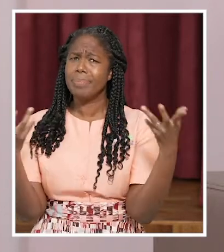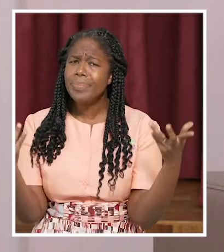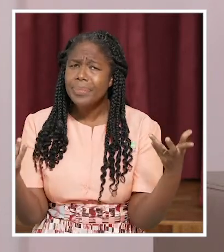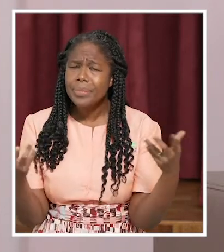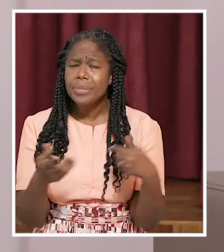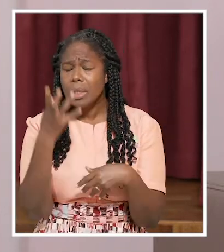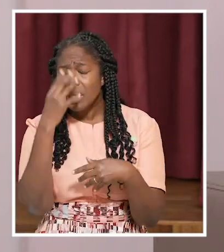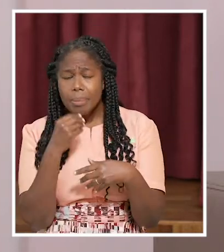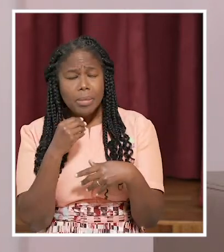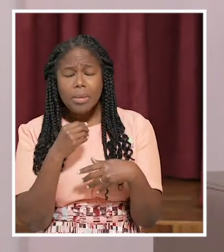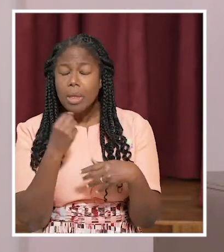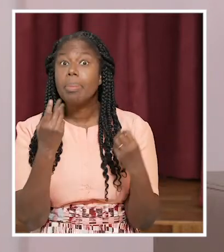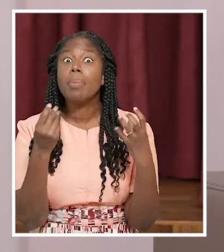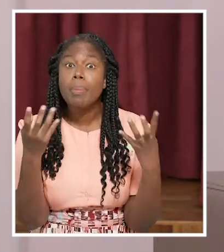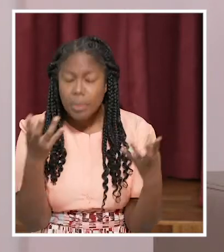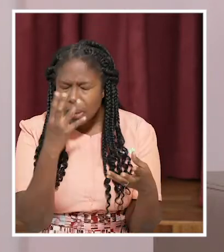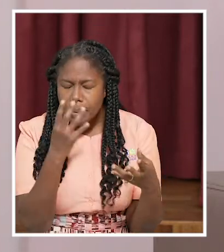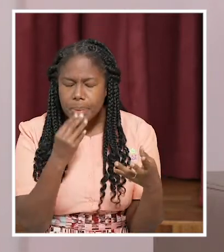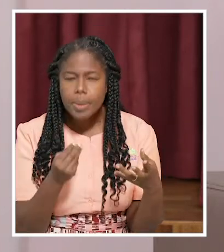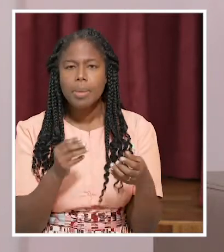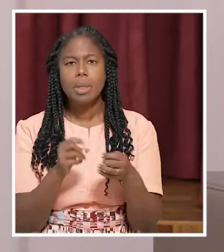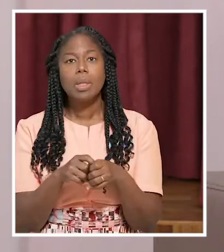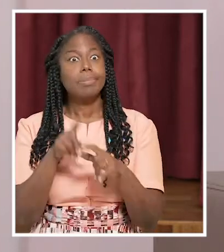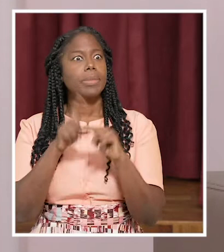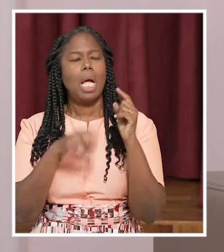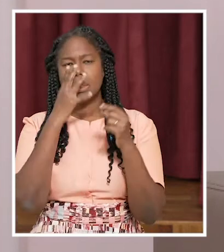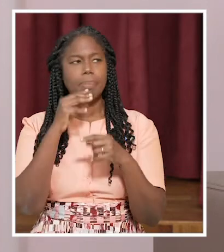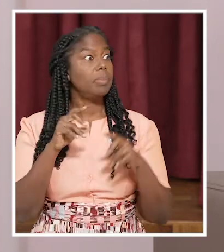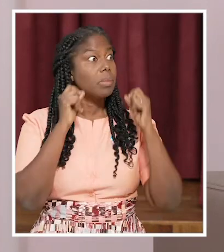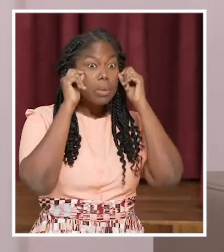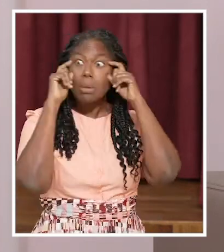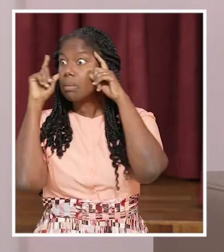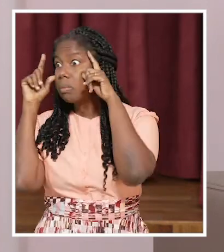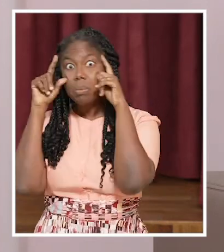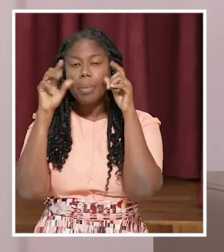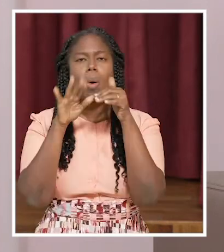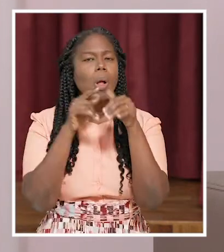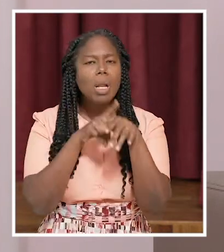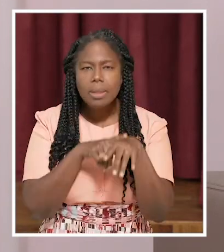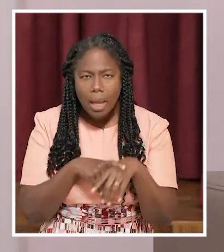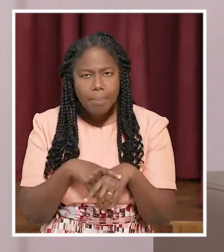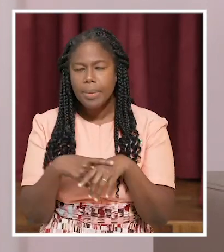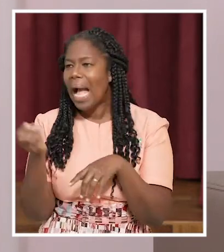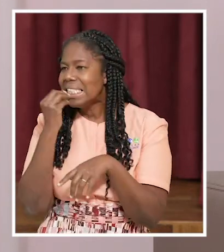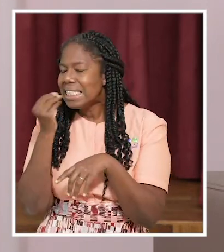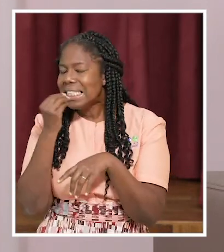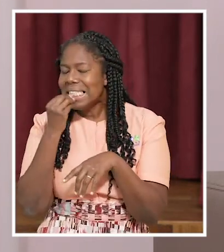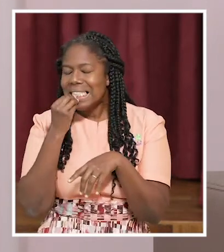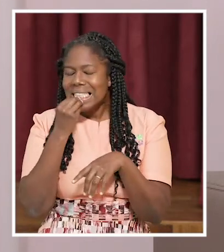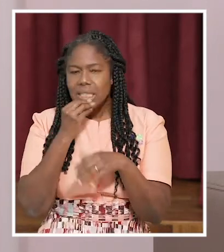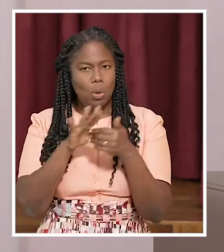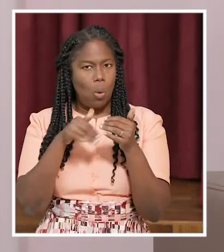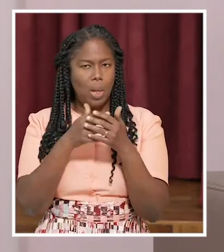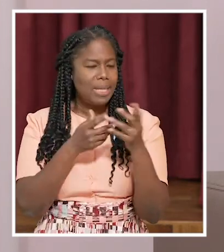with changes in your energy level. So you're tired all the time, even without physically doing something that would make you feel tired.